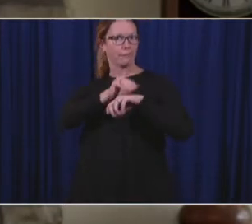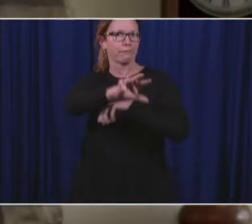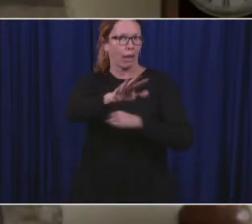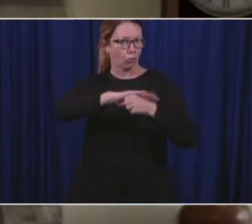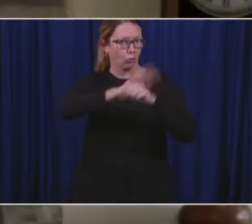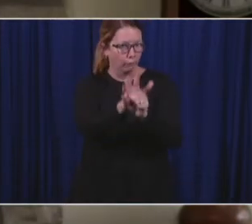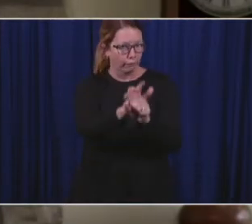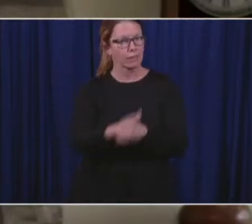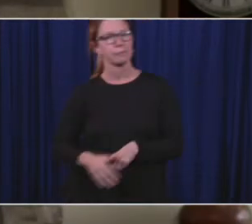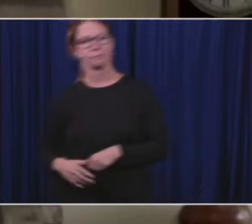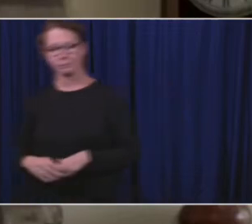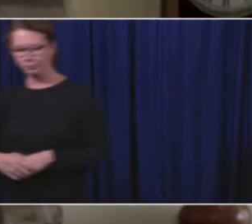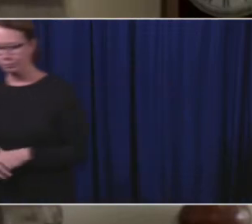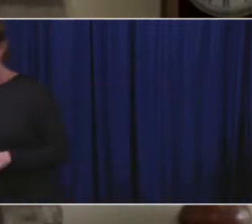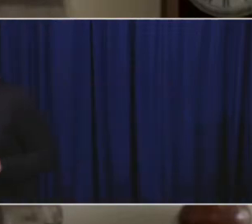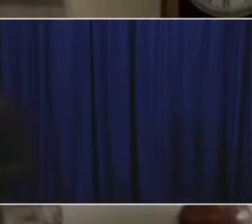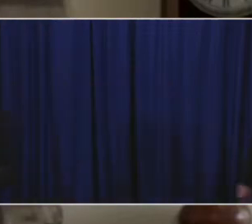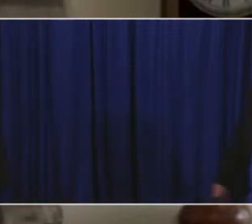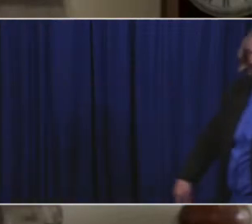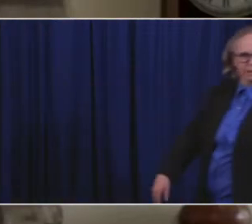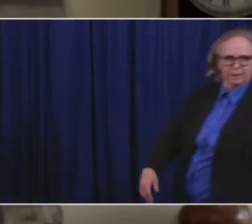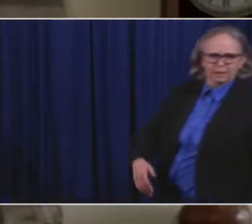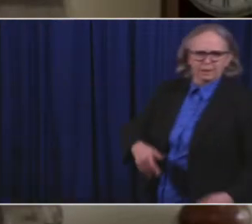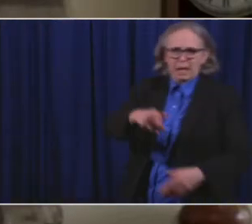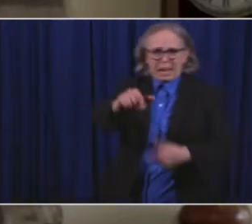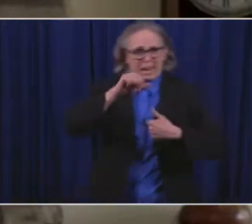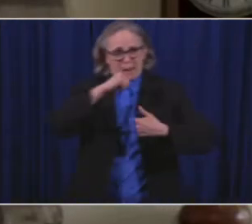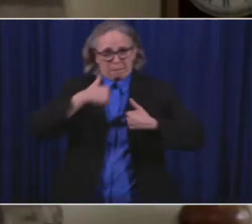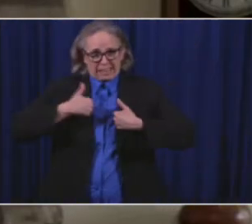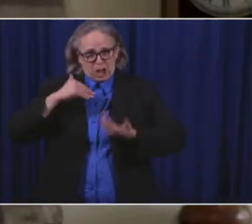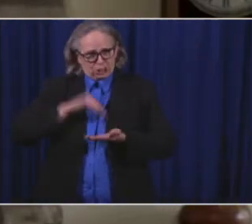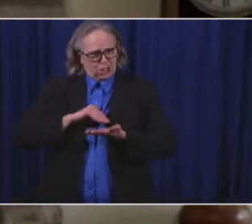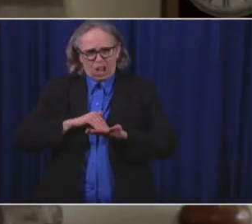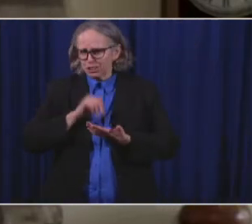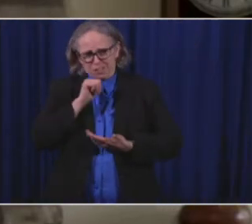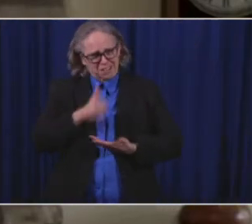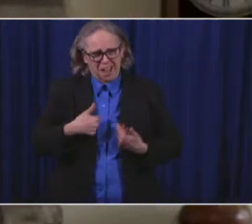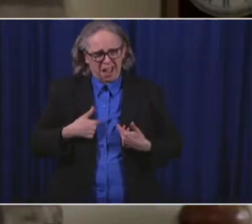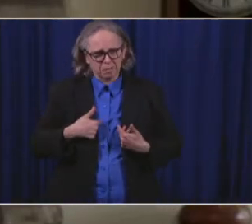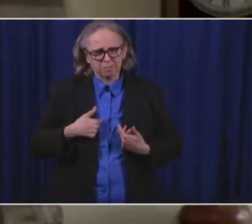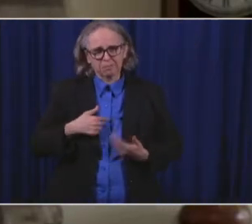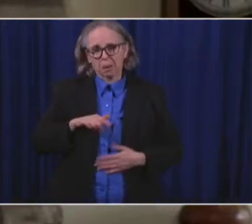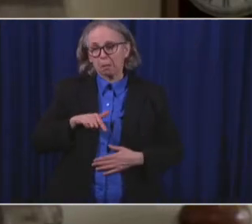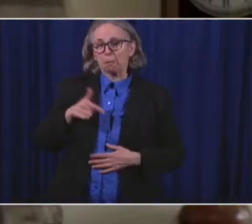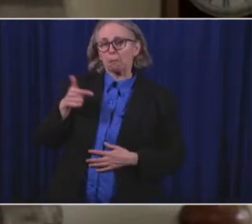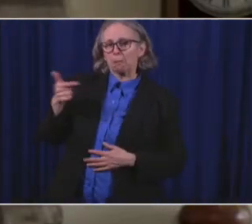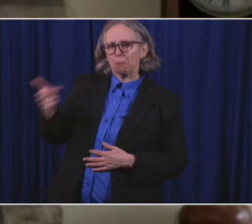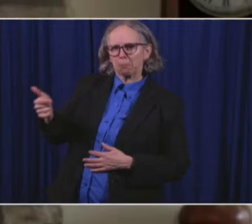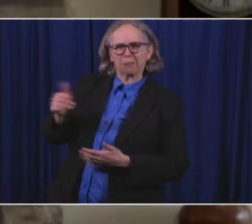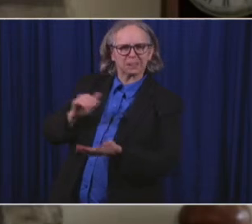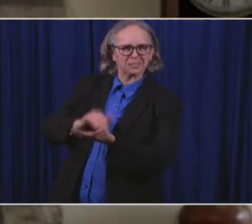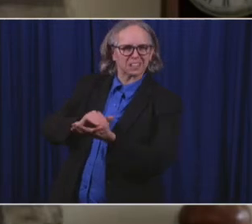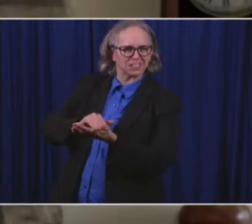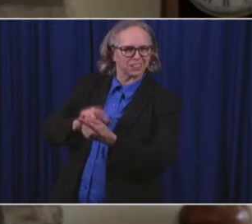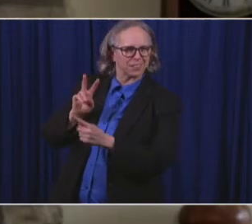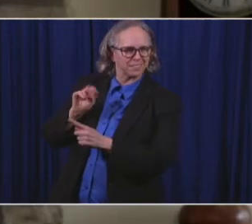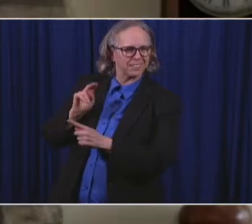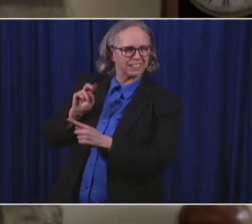Yeah, well, I'm not a doctor. I'll turn it over to the doctor. But what everyone in the medical community has told